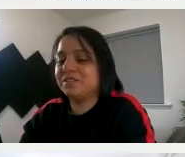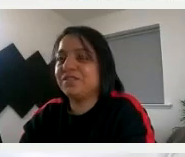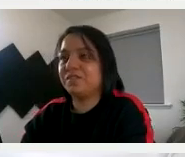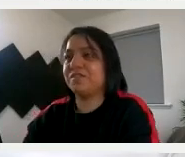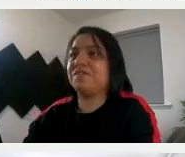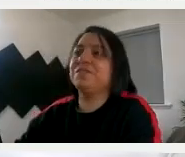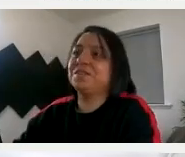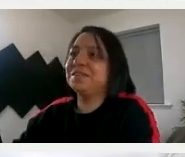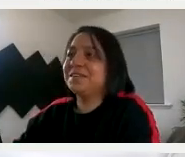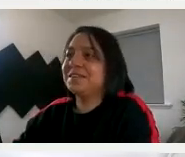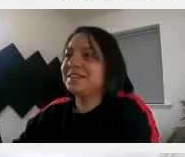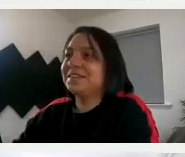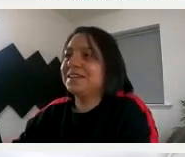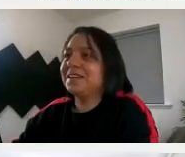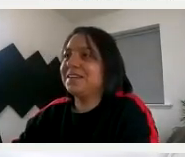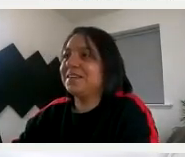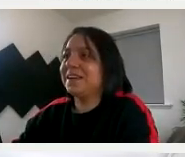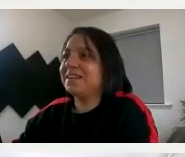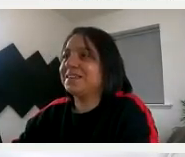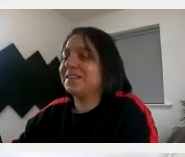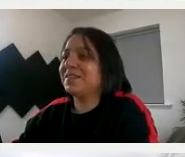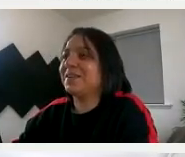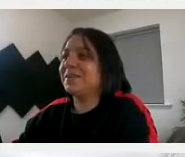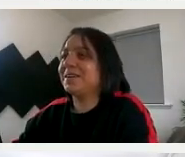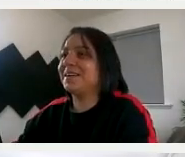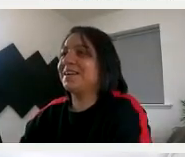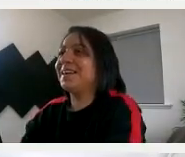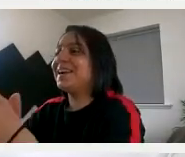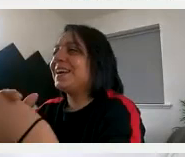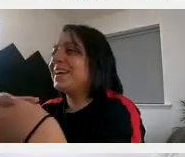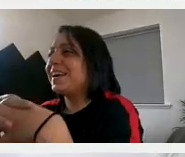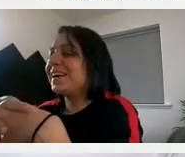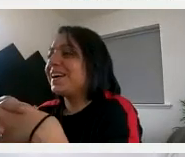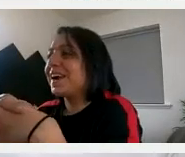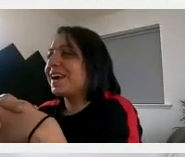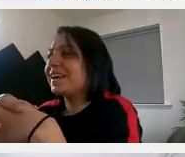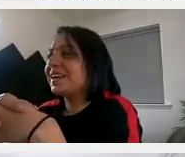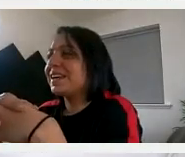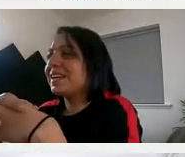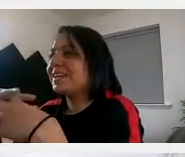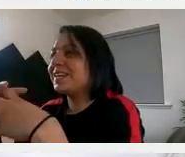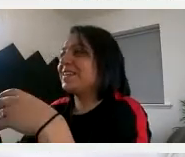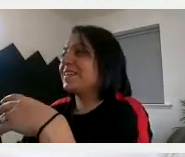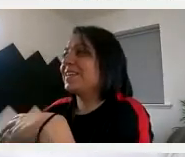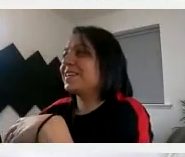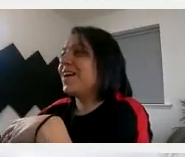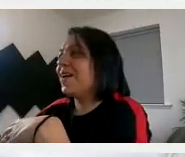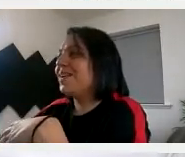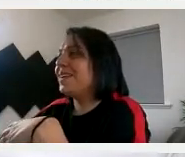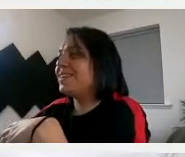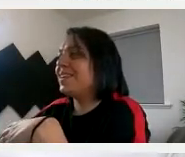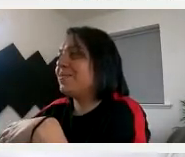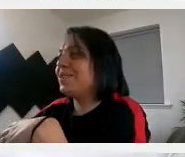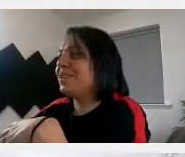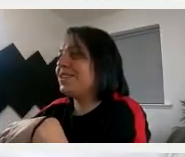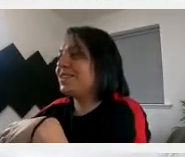sells frozen food in the UK. So I'll give you that one. One Direction. Oh, yes,